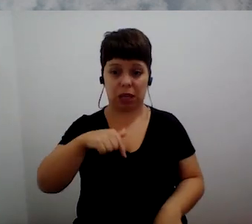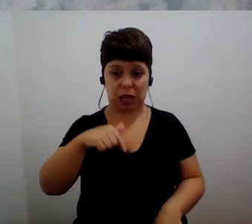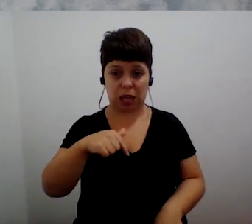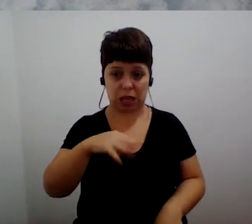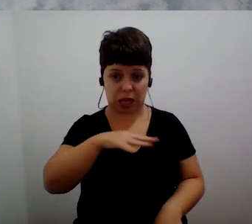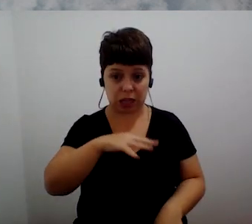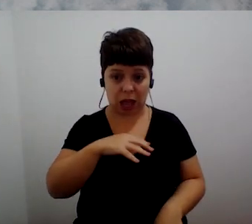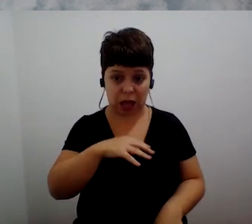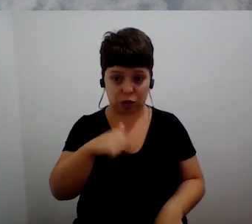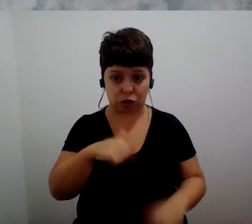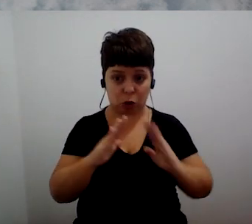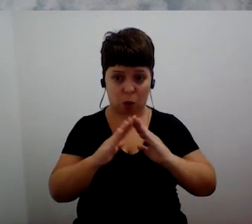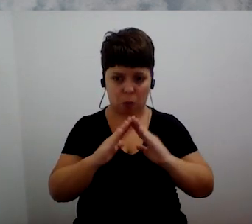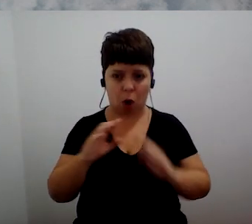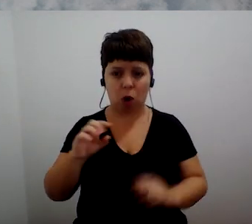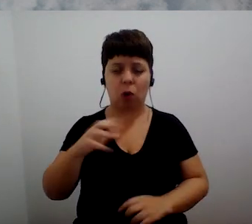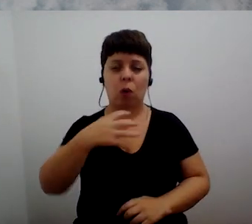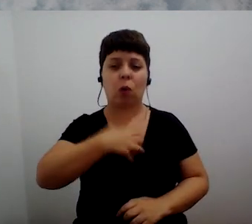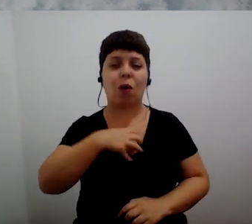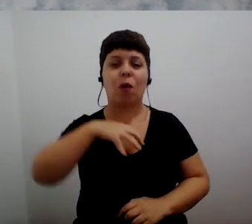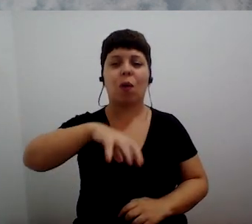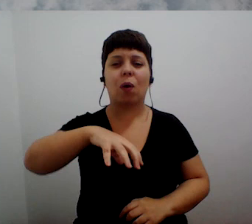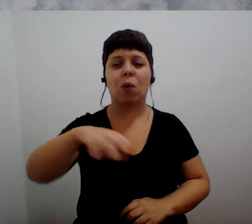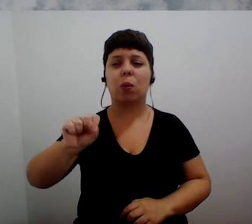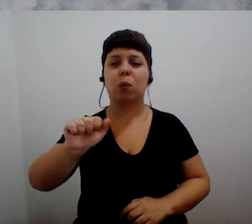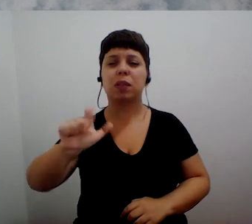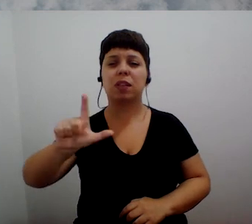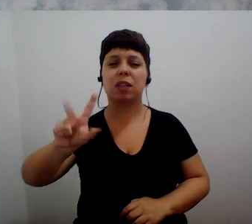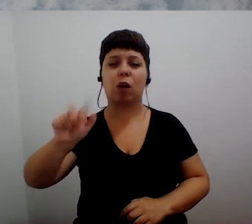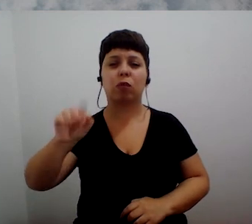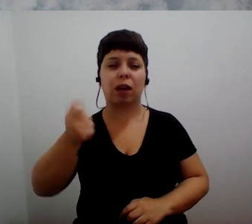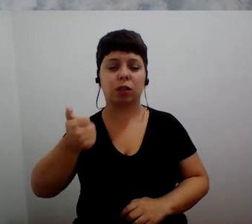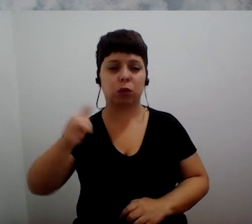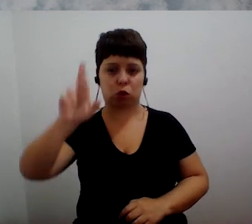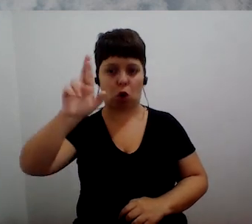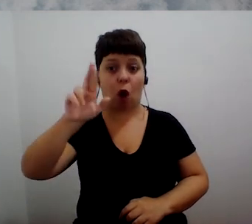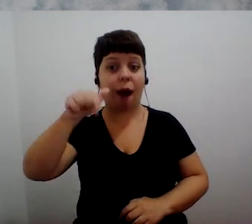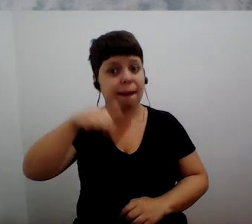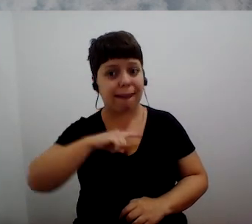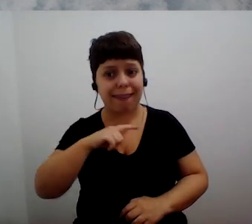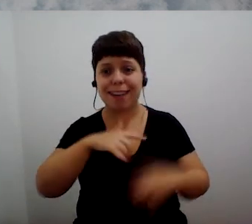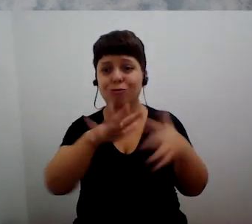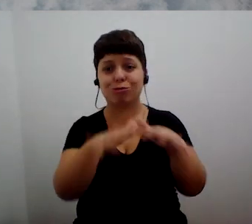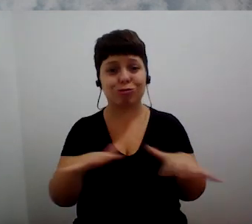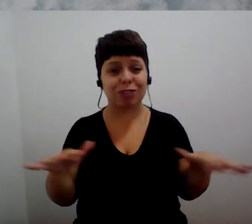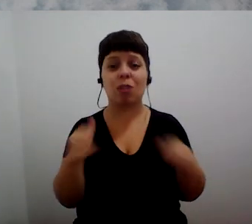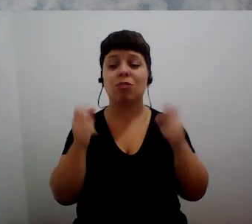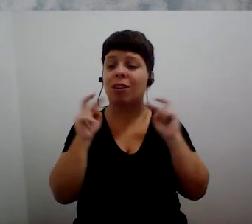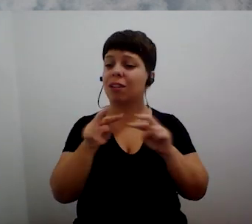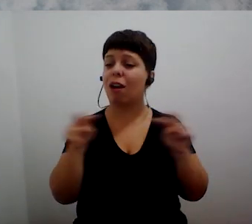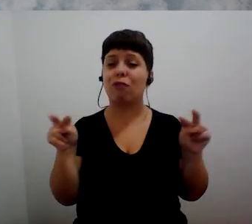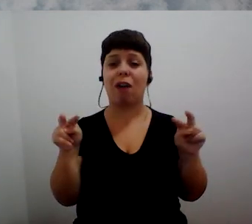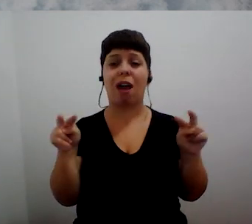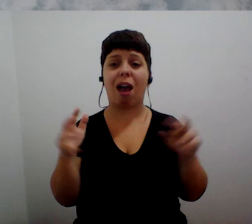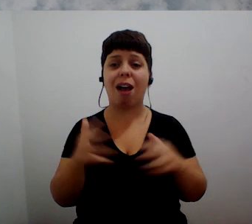which has a lot of beach, and we want to see how safe, how healthy is it. So